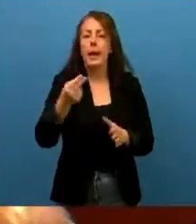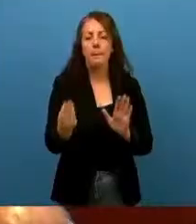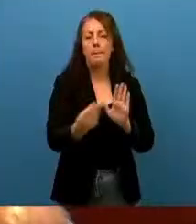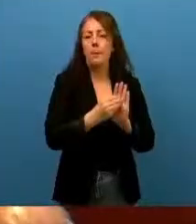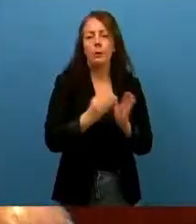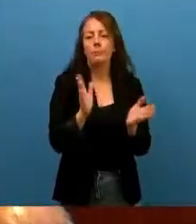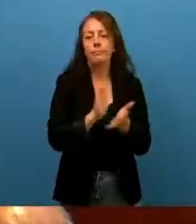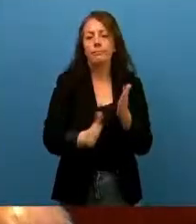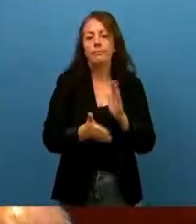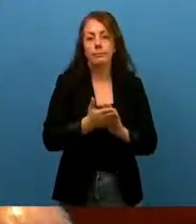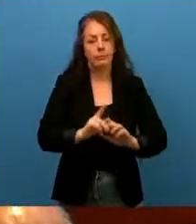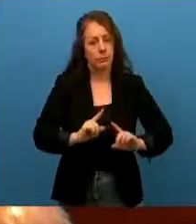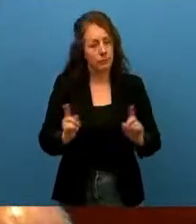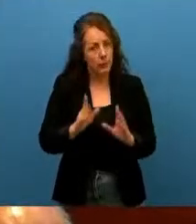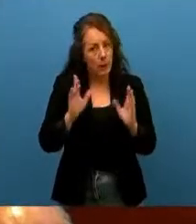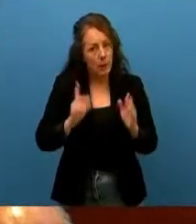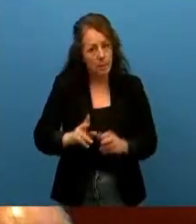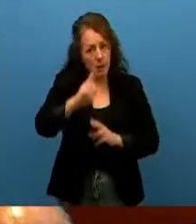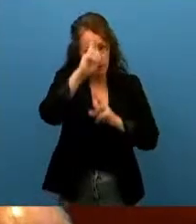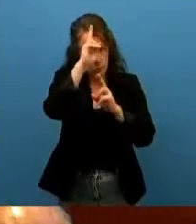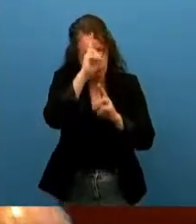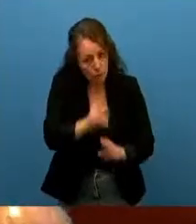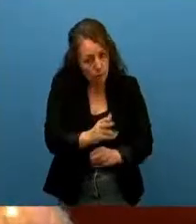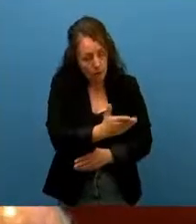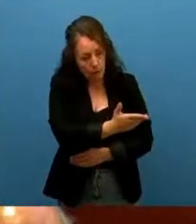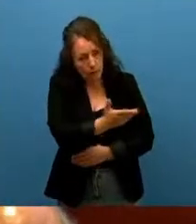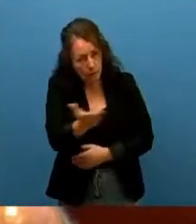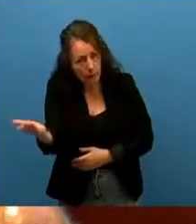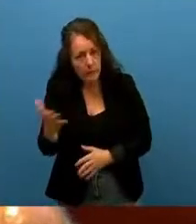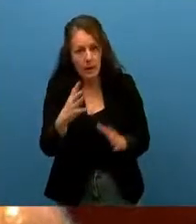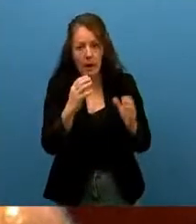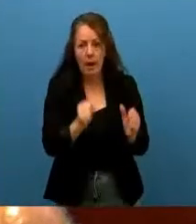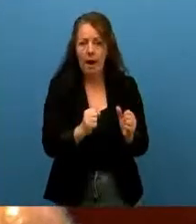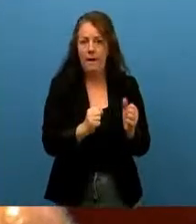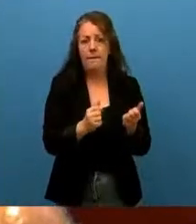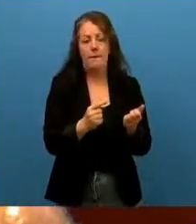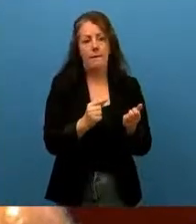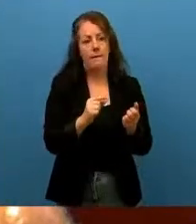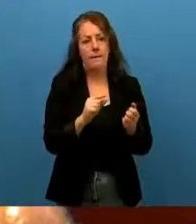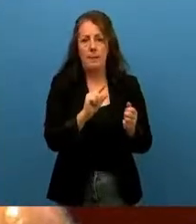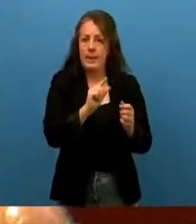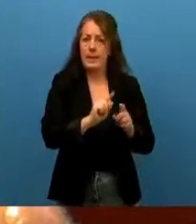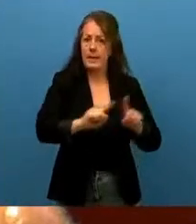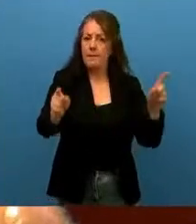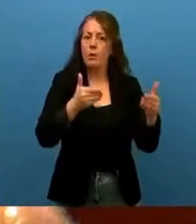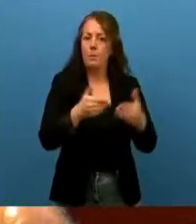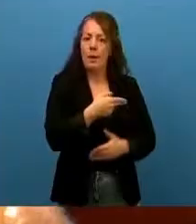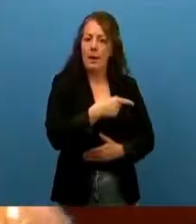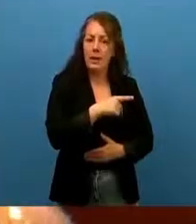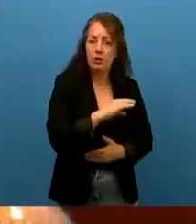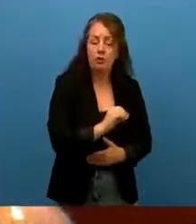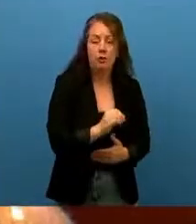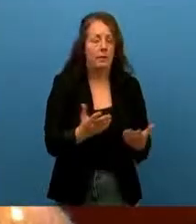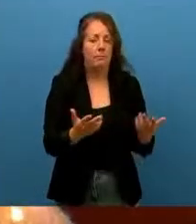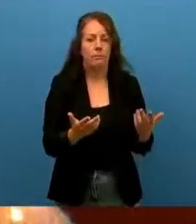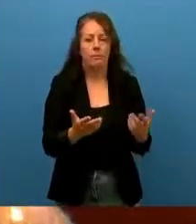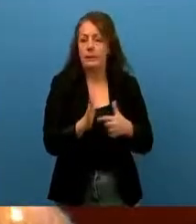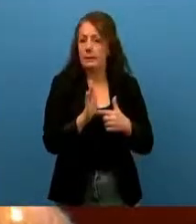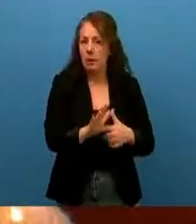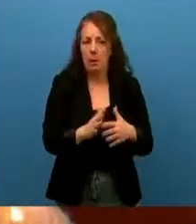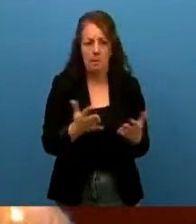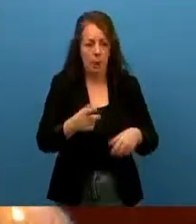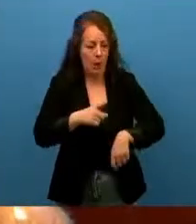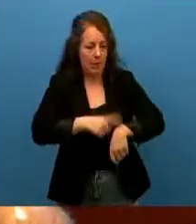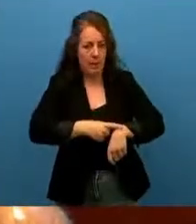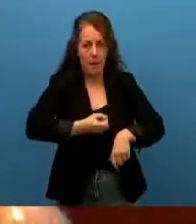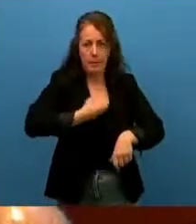their distinct status from NGOs. Speaking time and other arrangements and modalities should be at least the